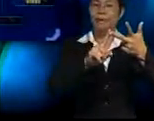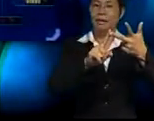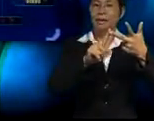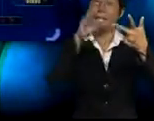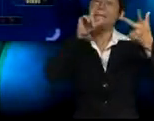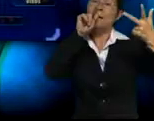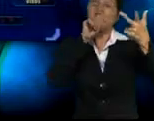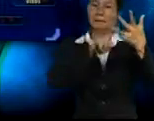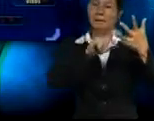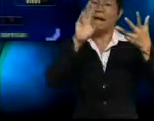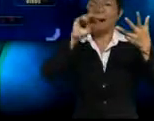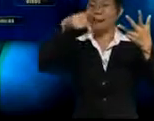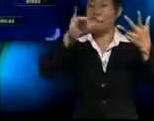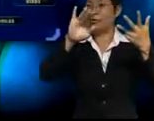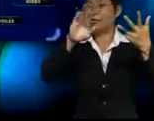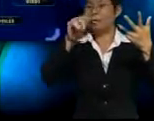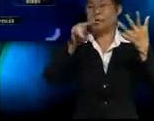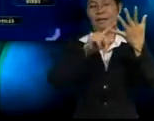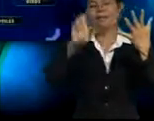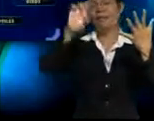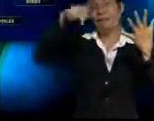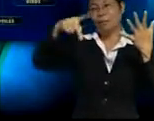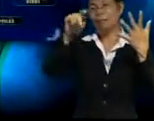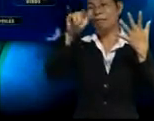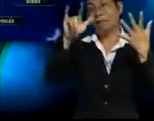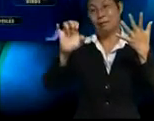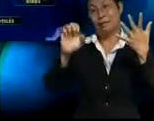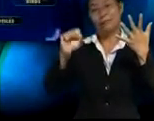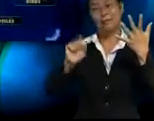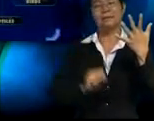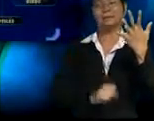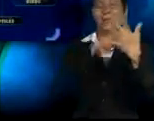birds, amphibians, and reptiles.